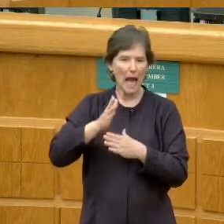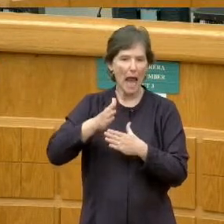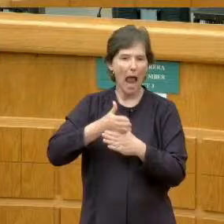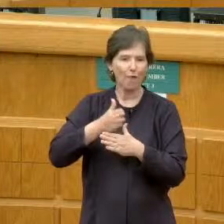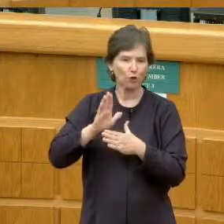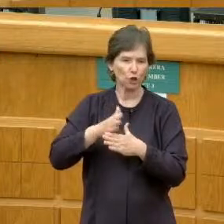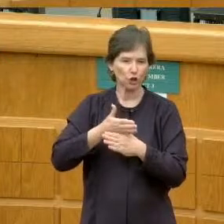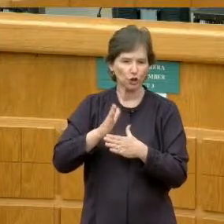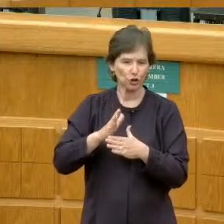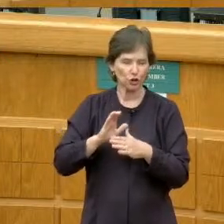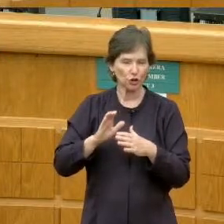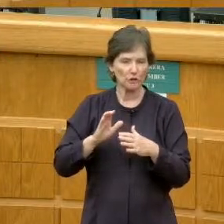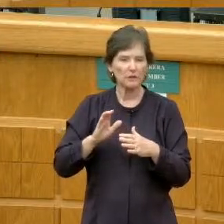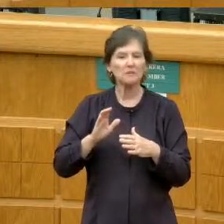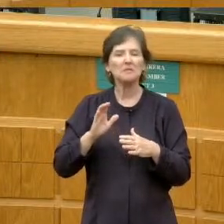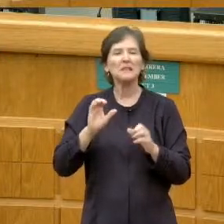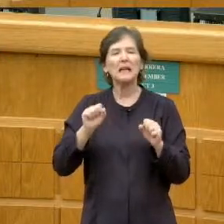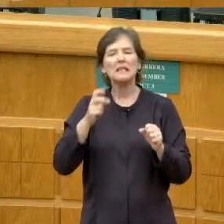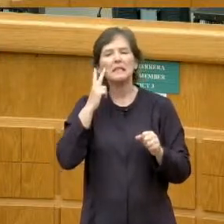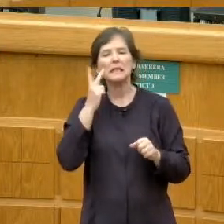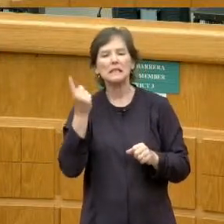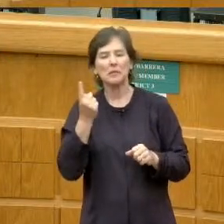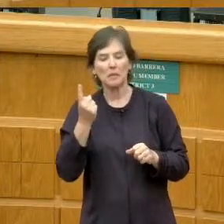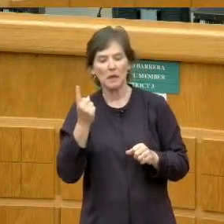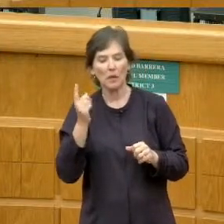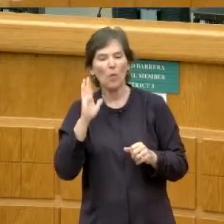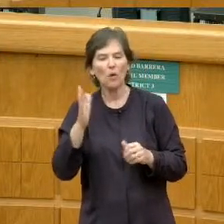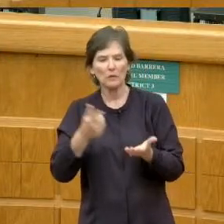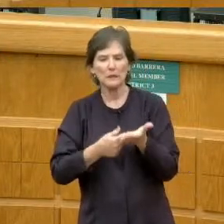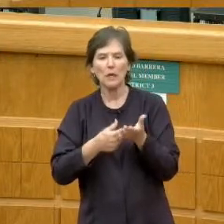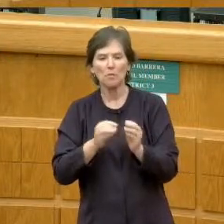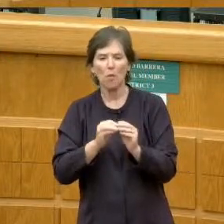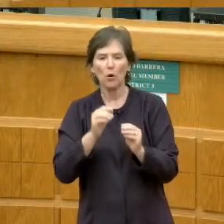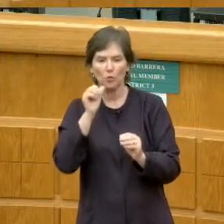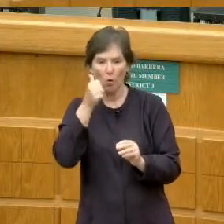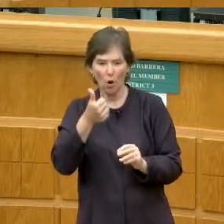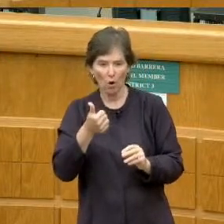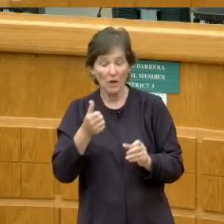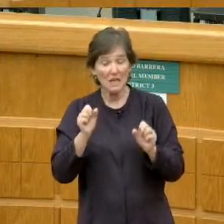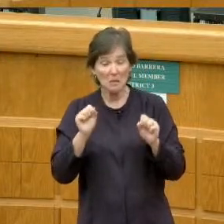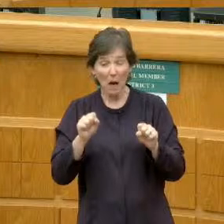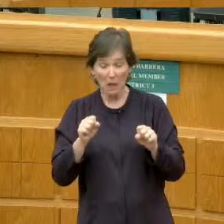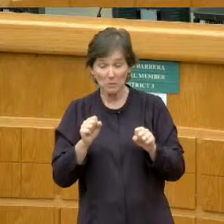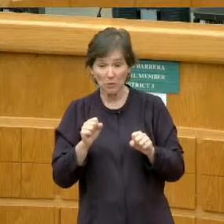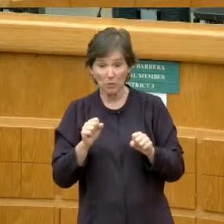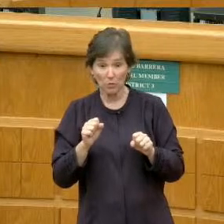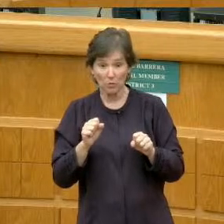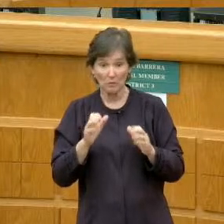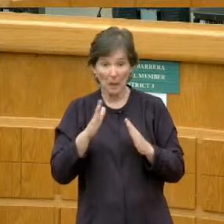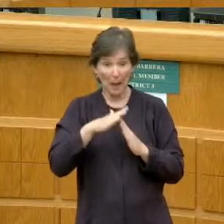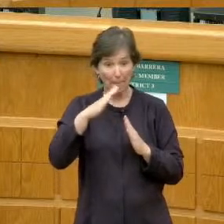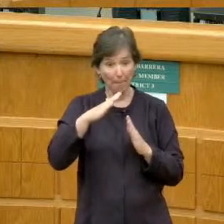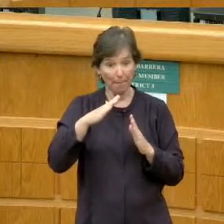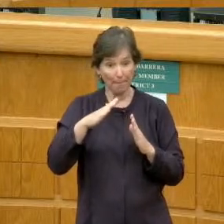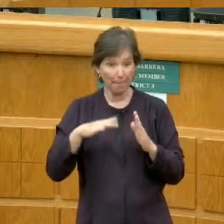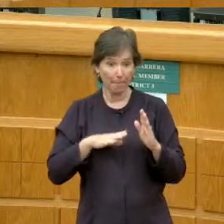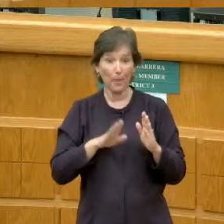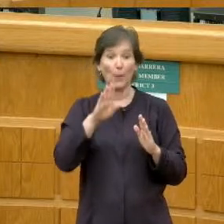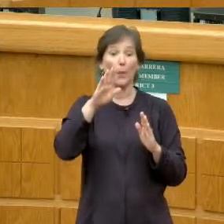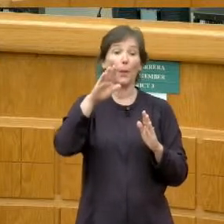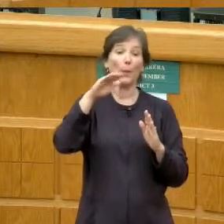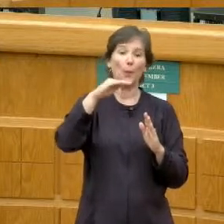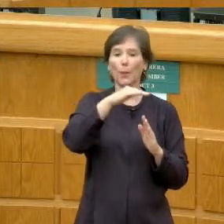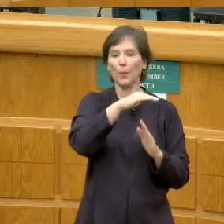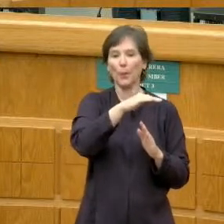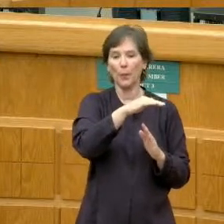and Dr. Bird will talk more about it tomorrow, it looks like we may have peaked around this point, and the peak is coming